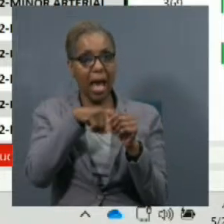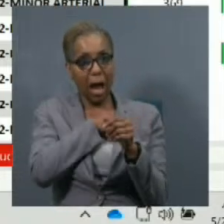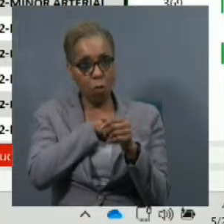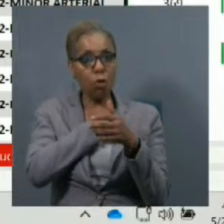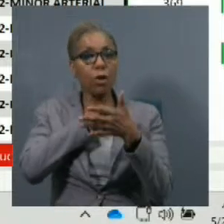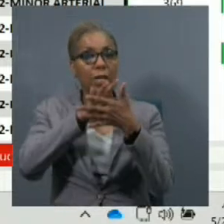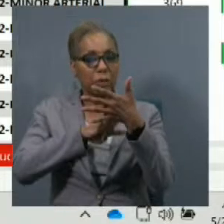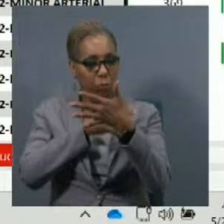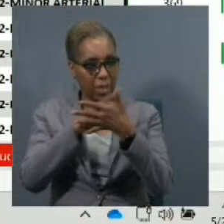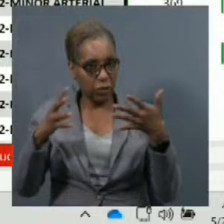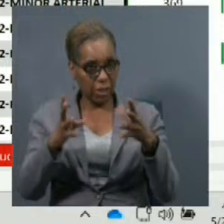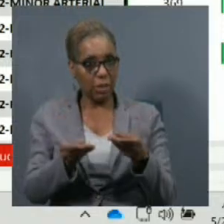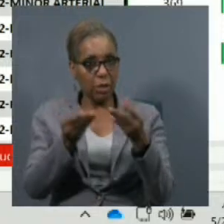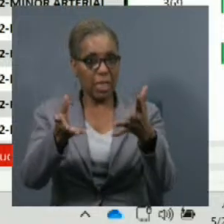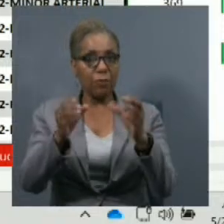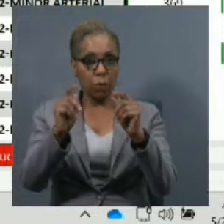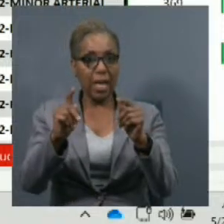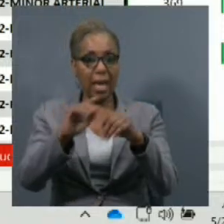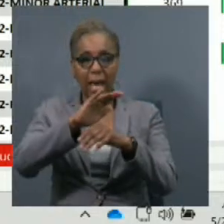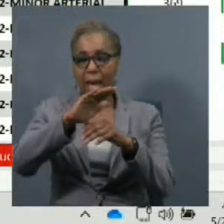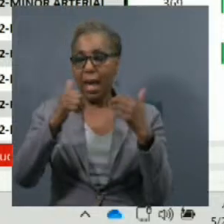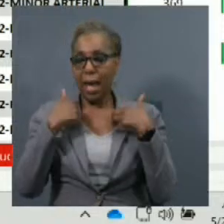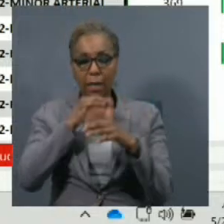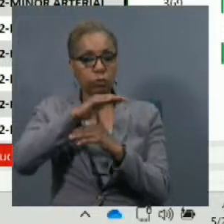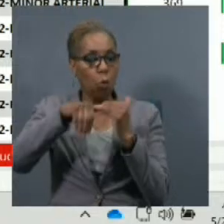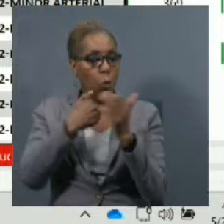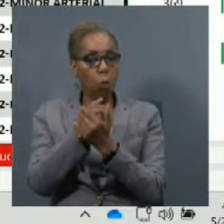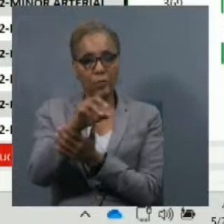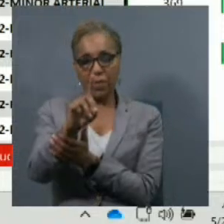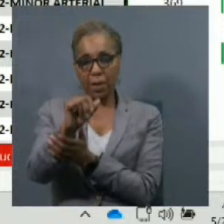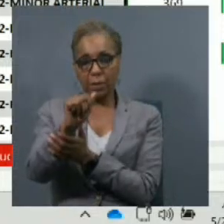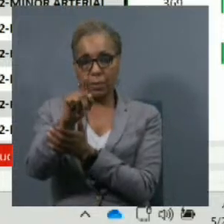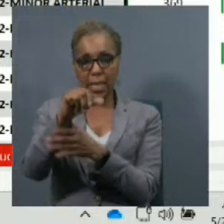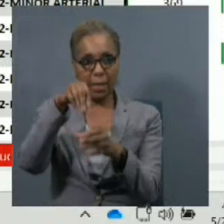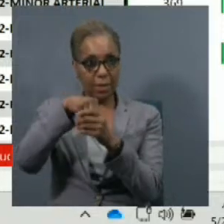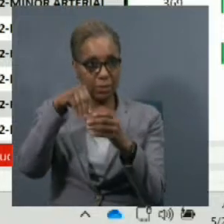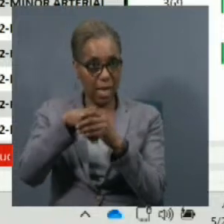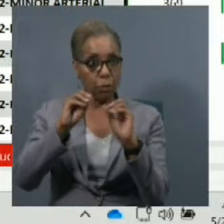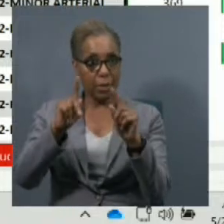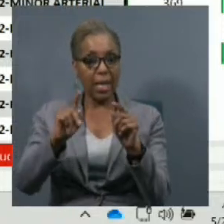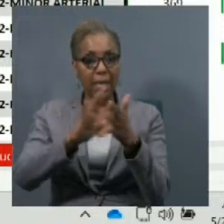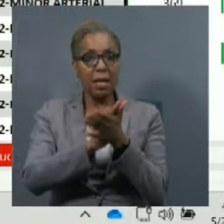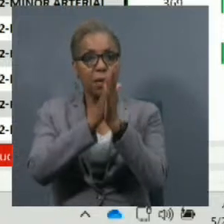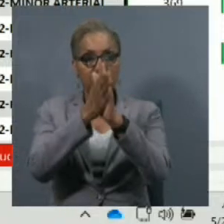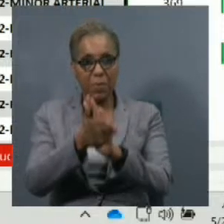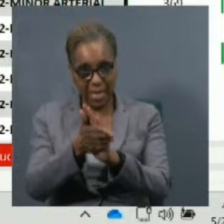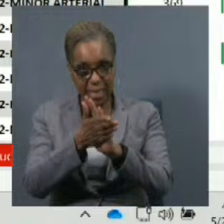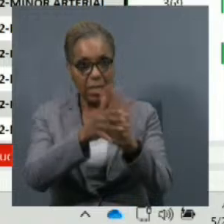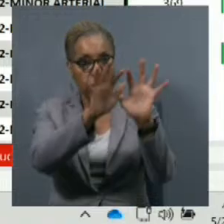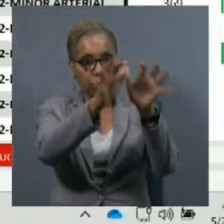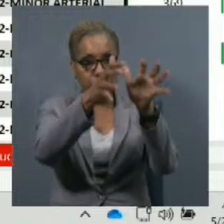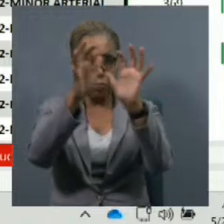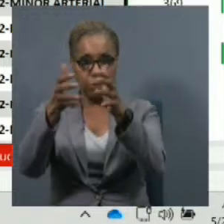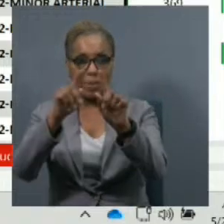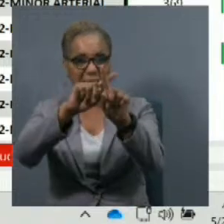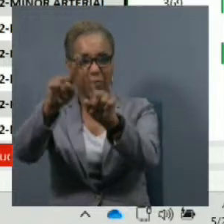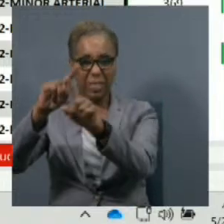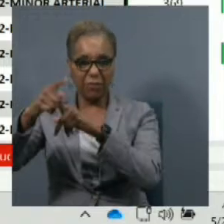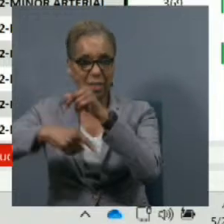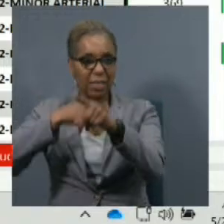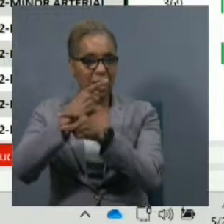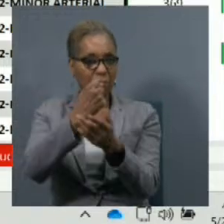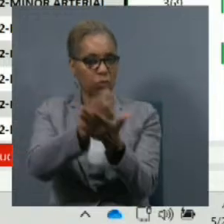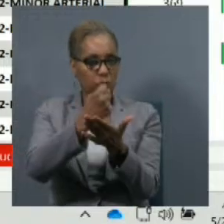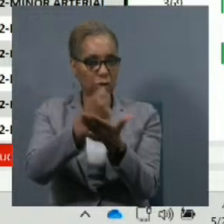that was given. This has all the data in it, and it's being segregated into different types of treatment, not